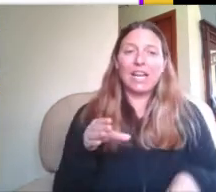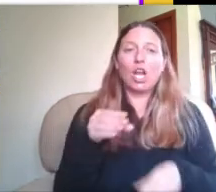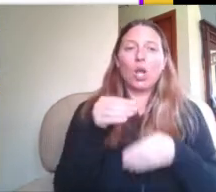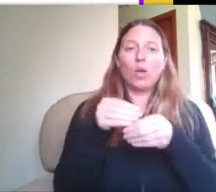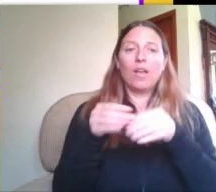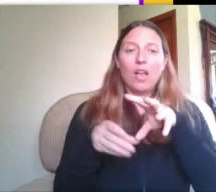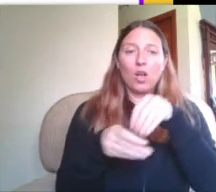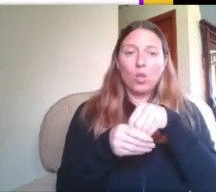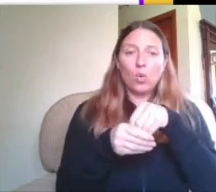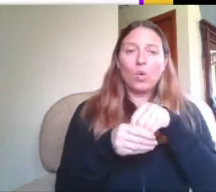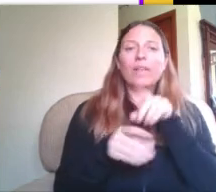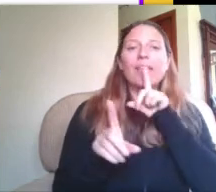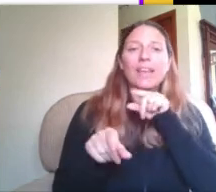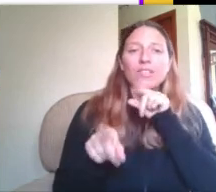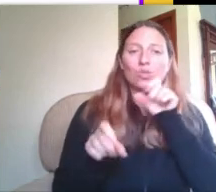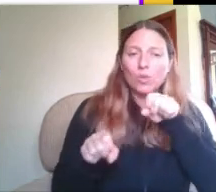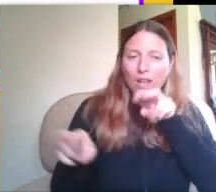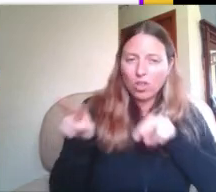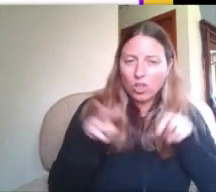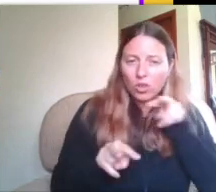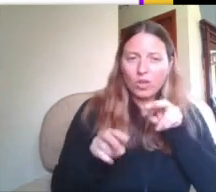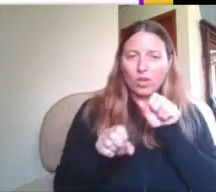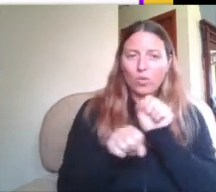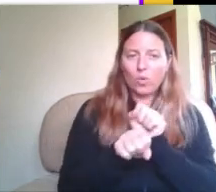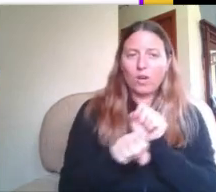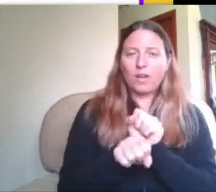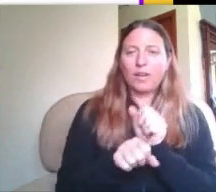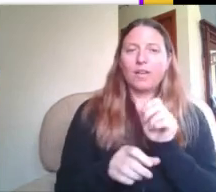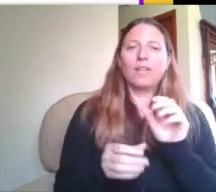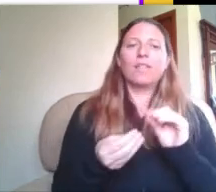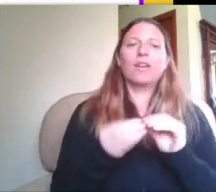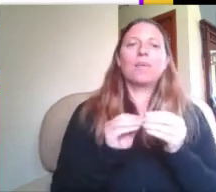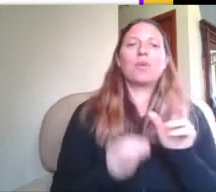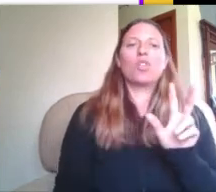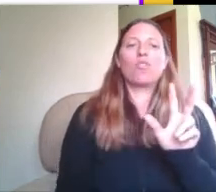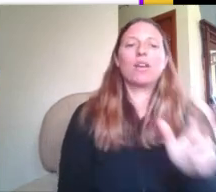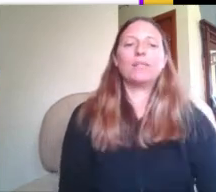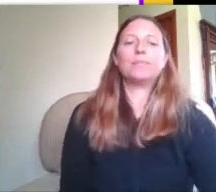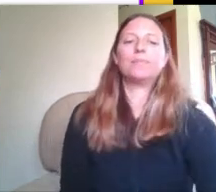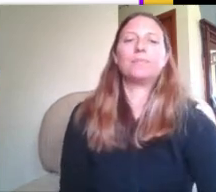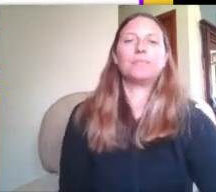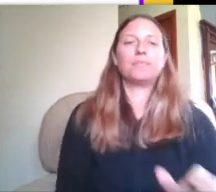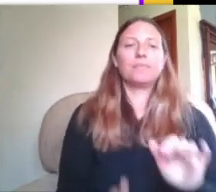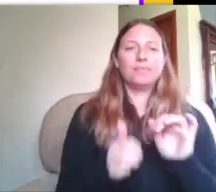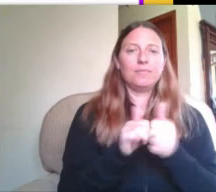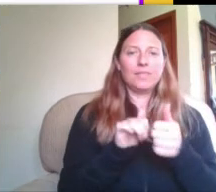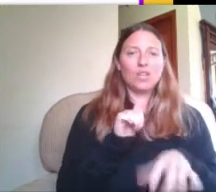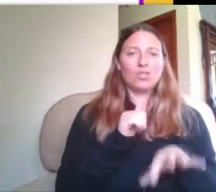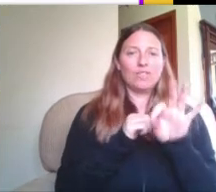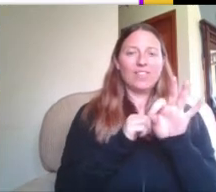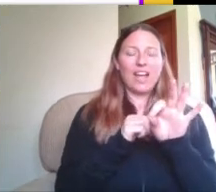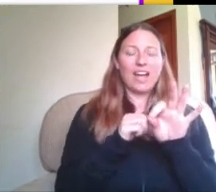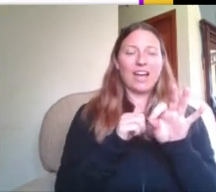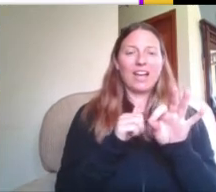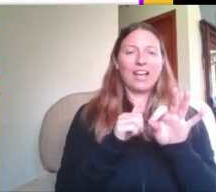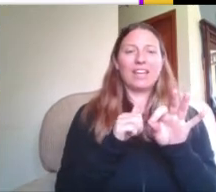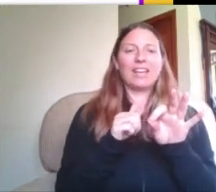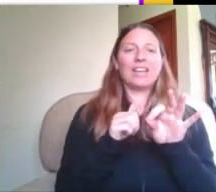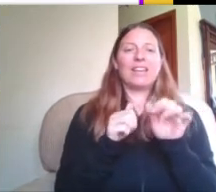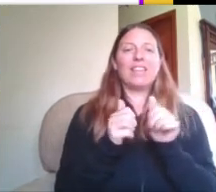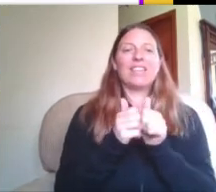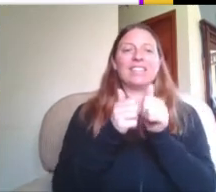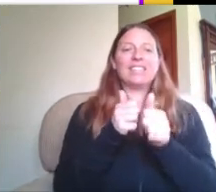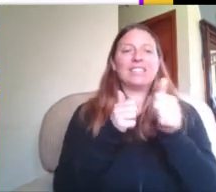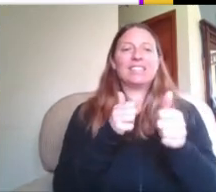work. For number 3, explain how you found the distance of each data value from the